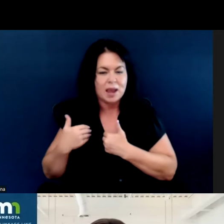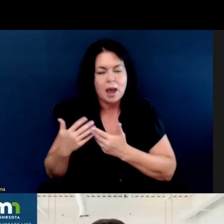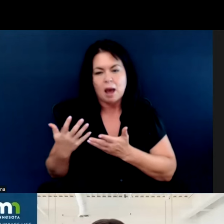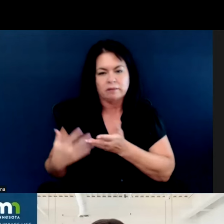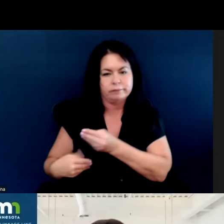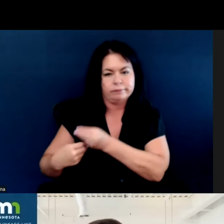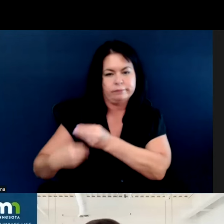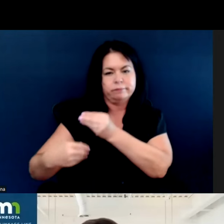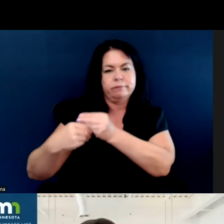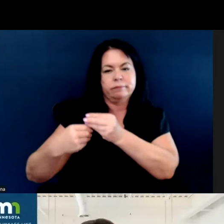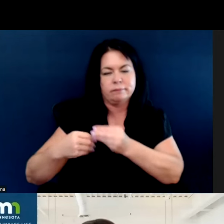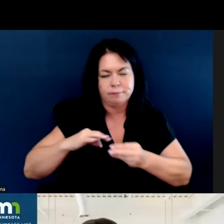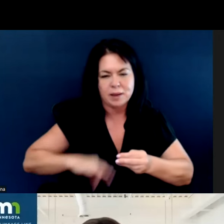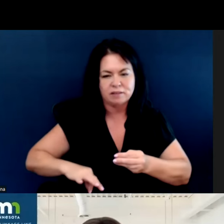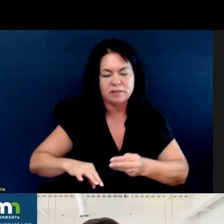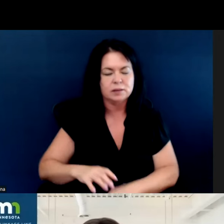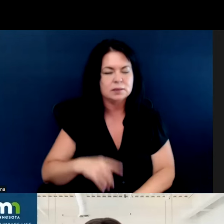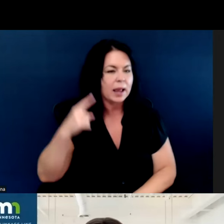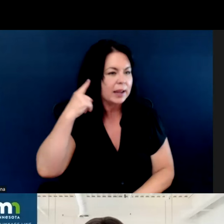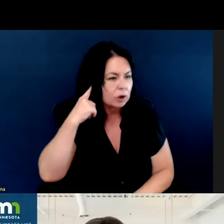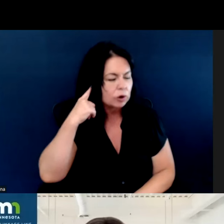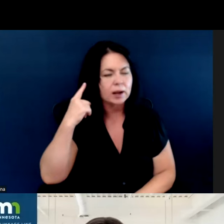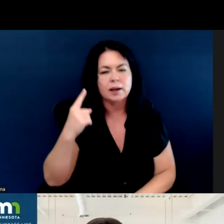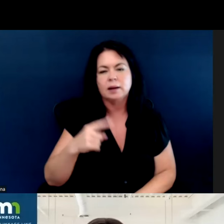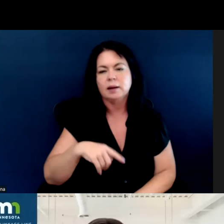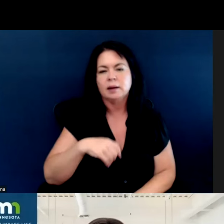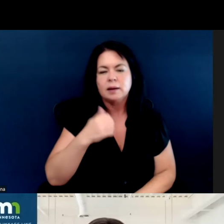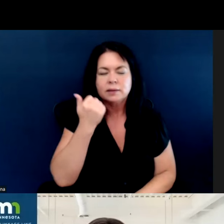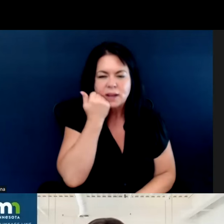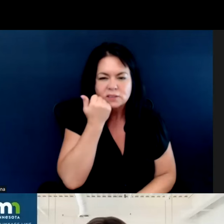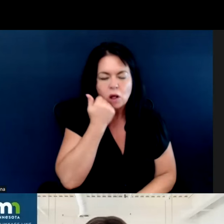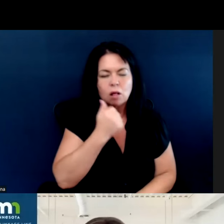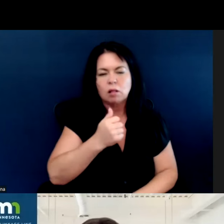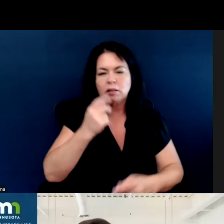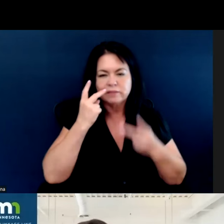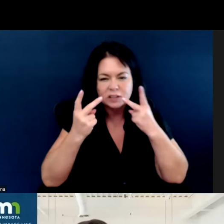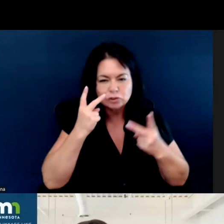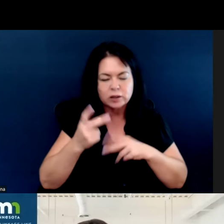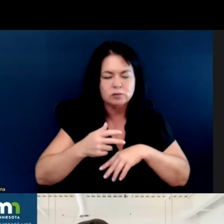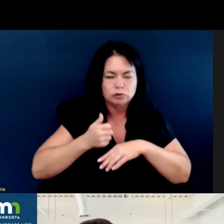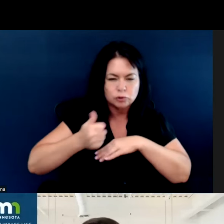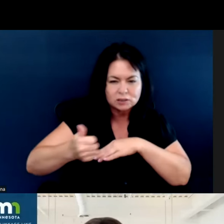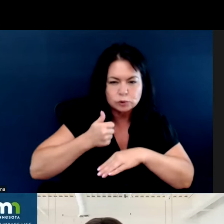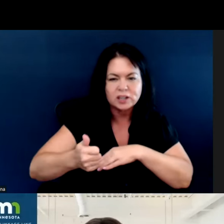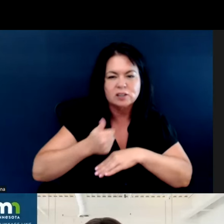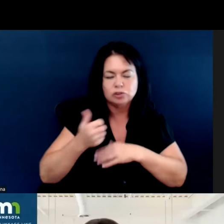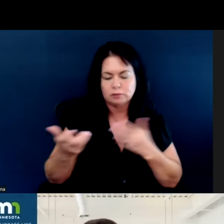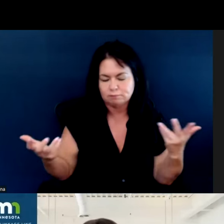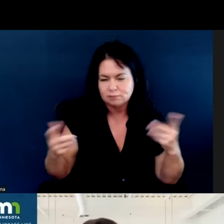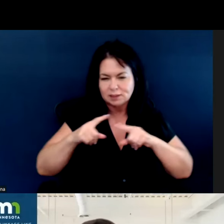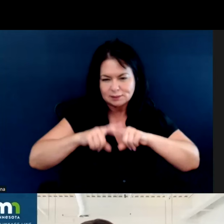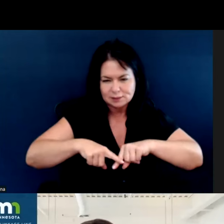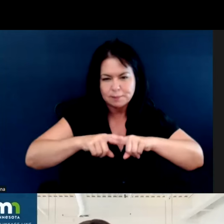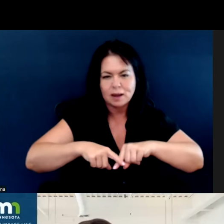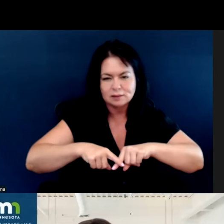about, hearing, dental, vision, or transportation even. It depends